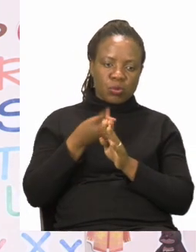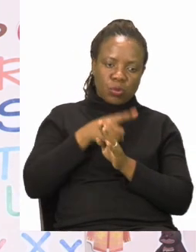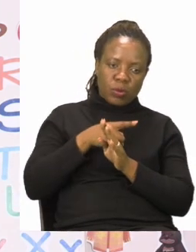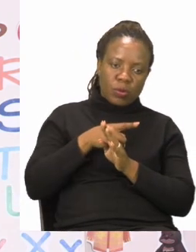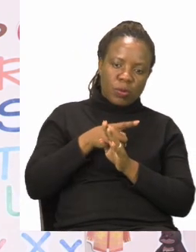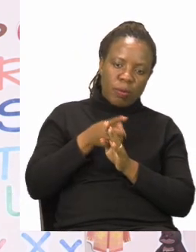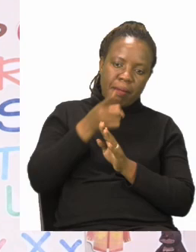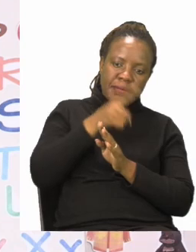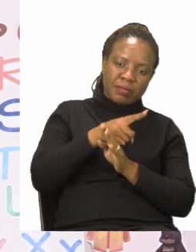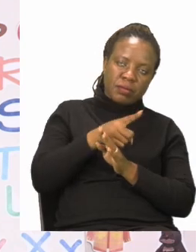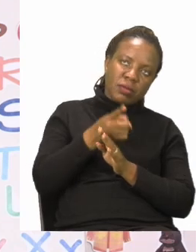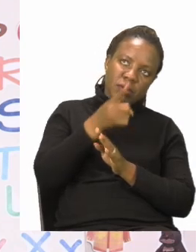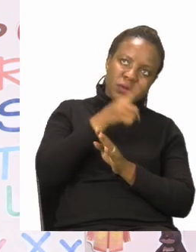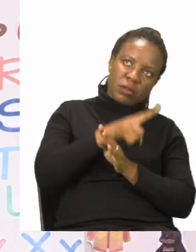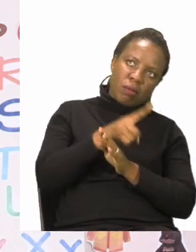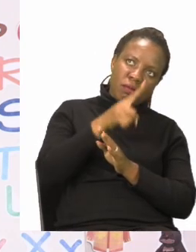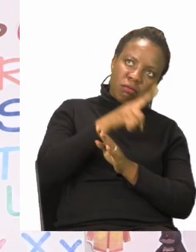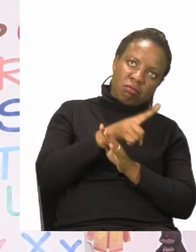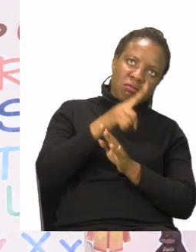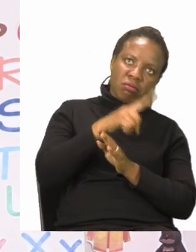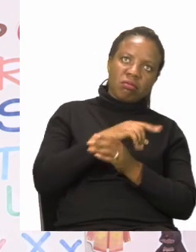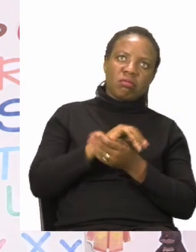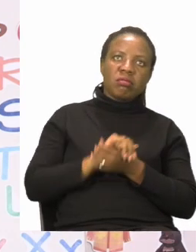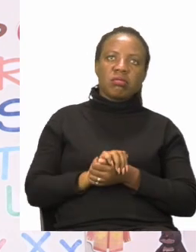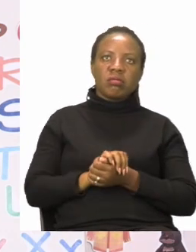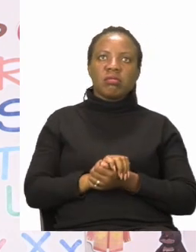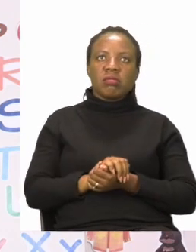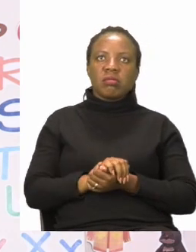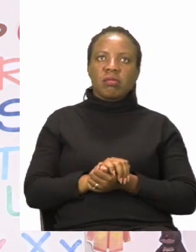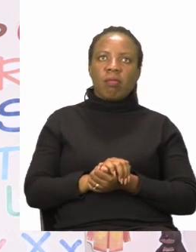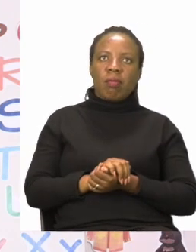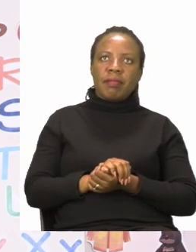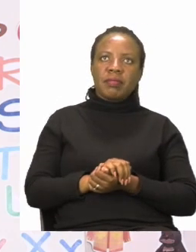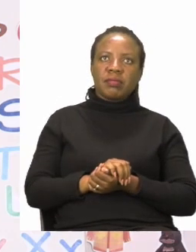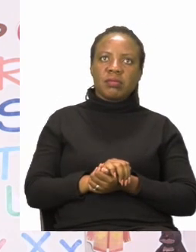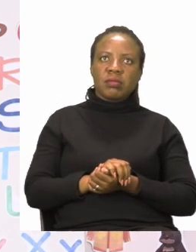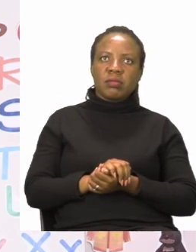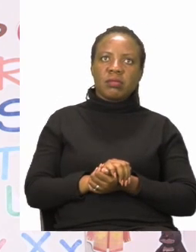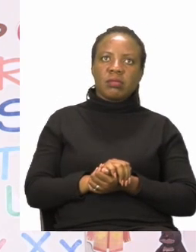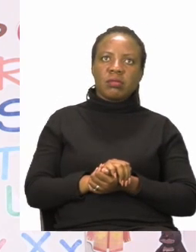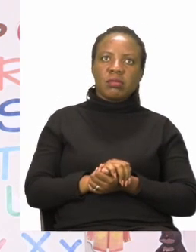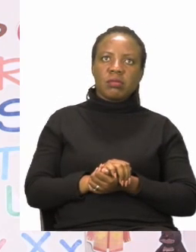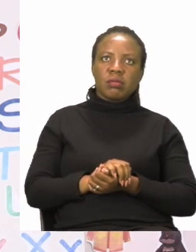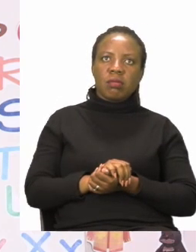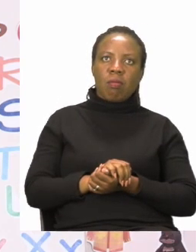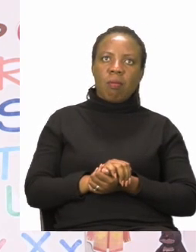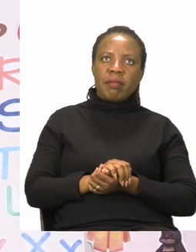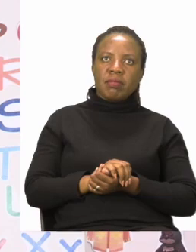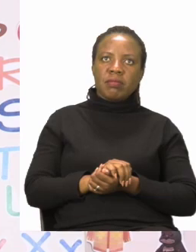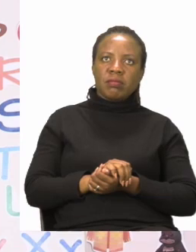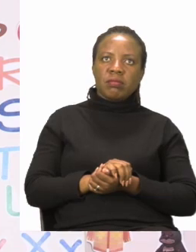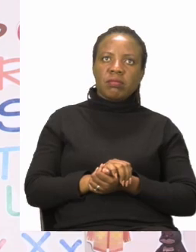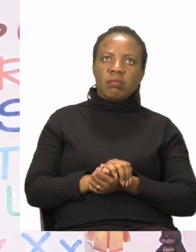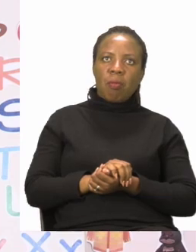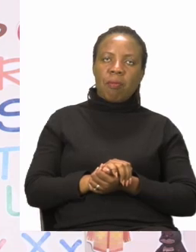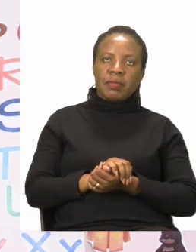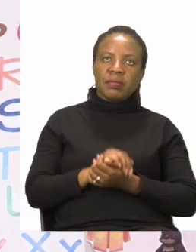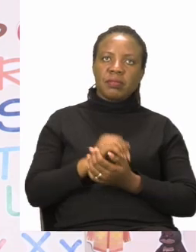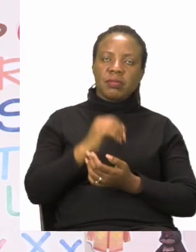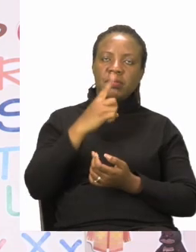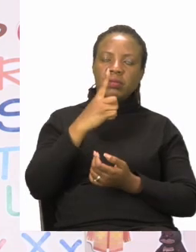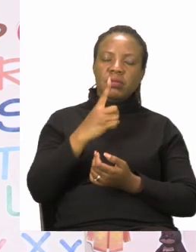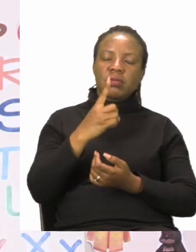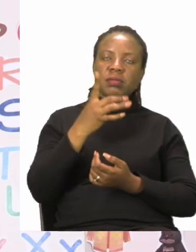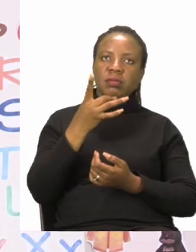now, boys and girls, is you have to go back and write all the numbers in here that we